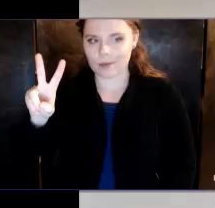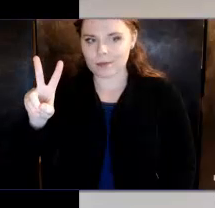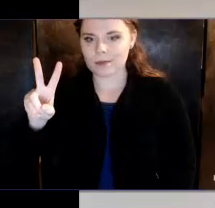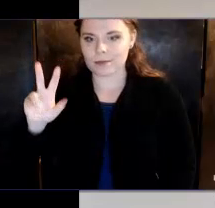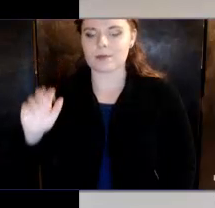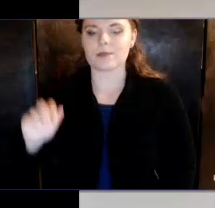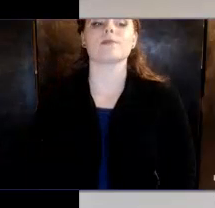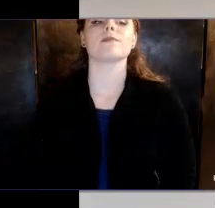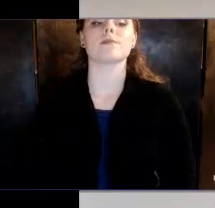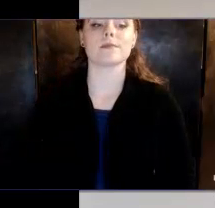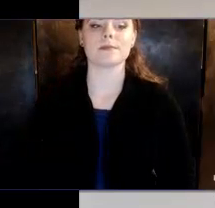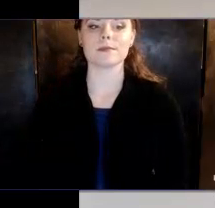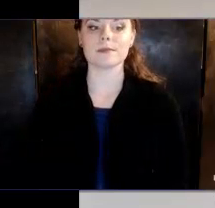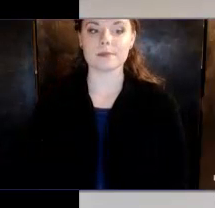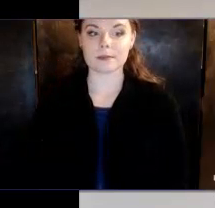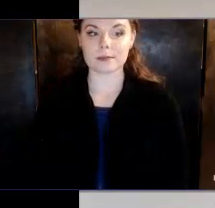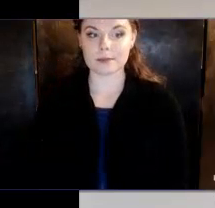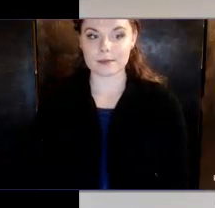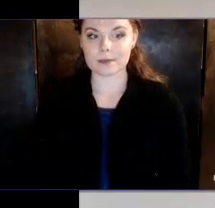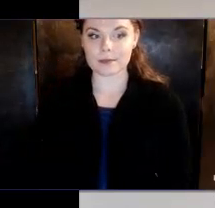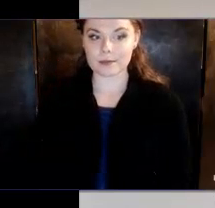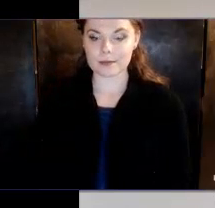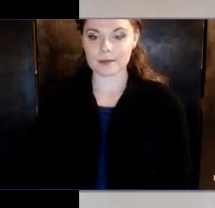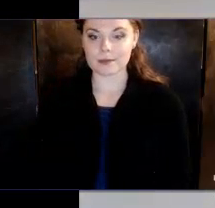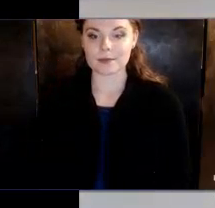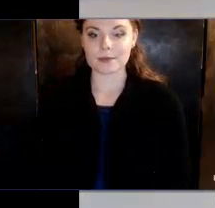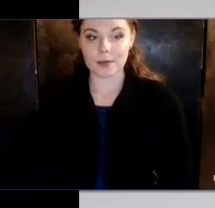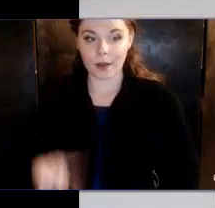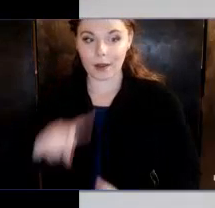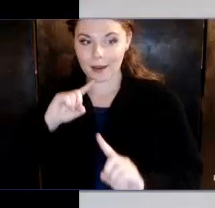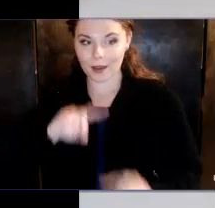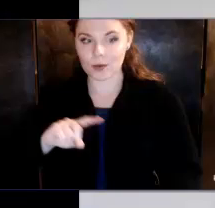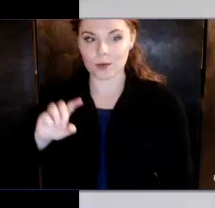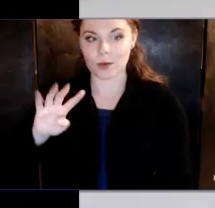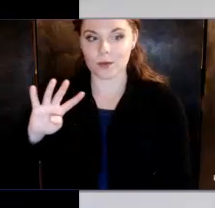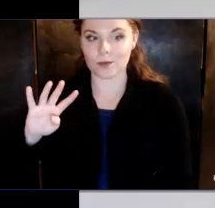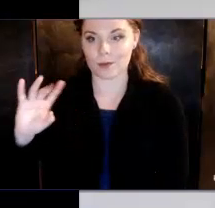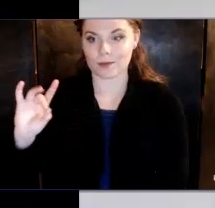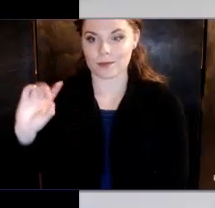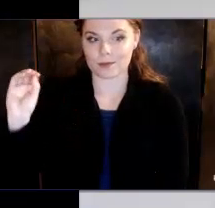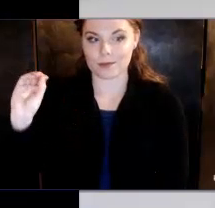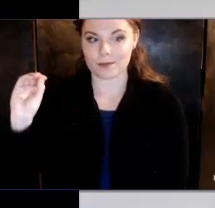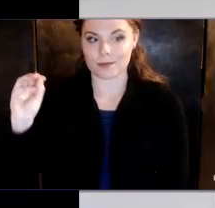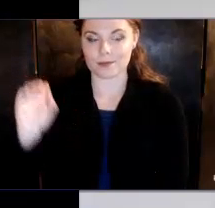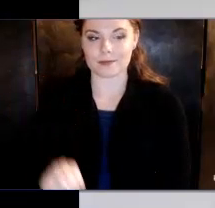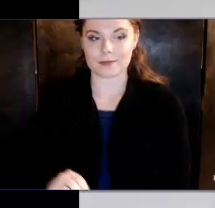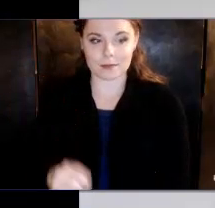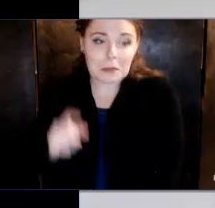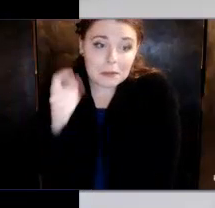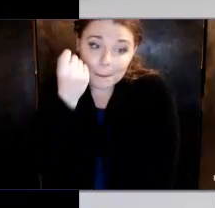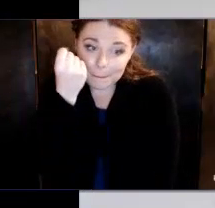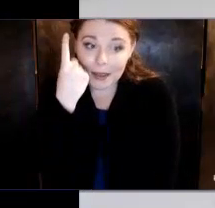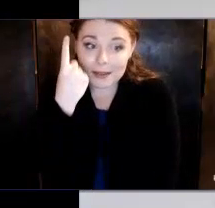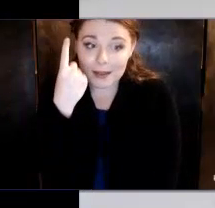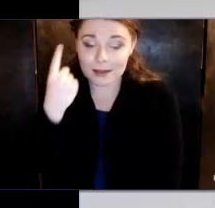To get 47. 8 degrees, which makes sense in